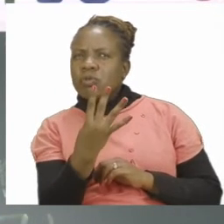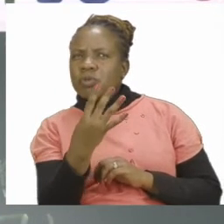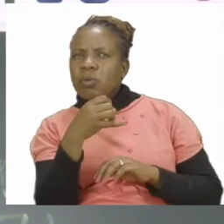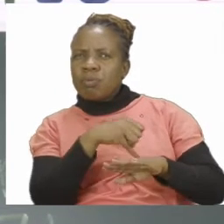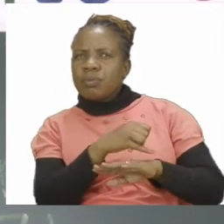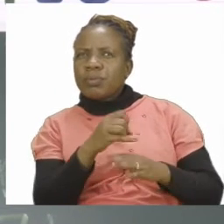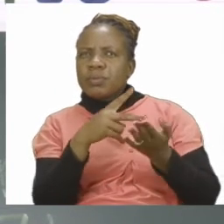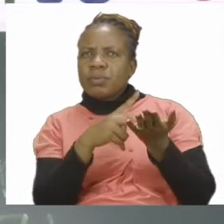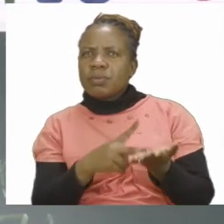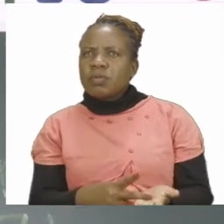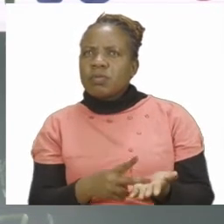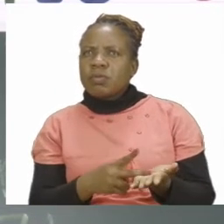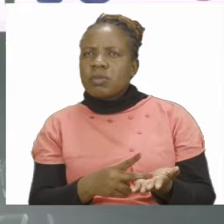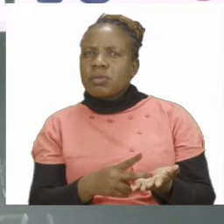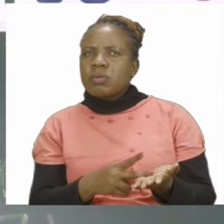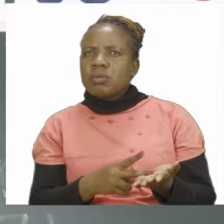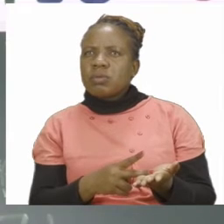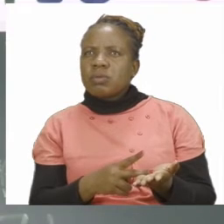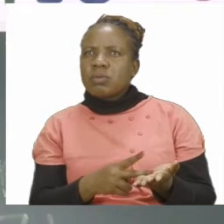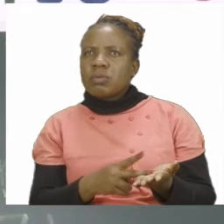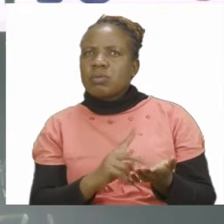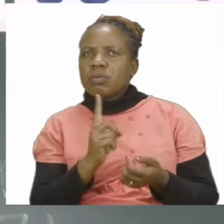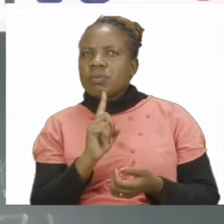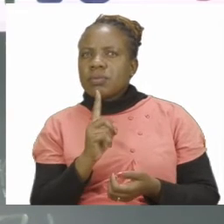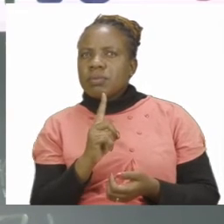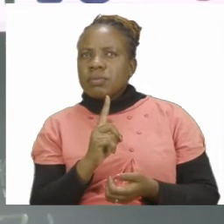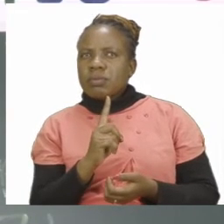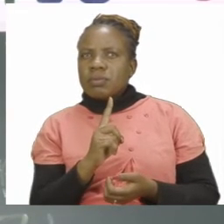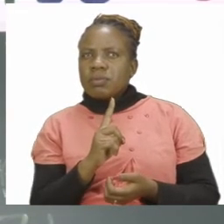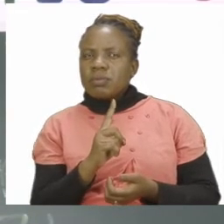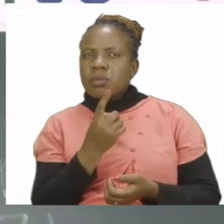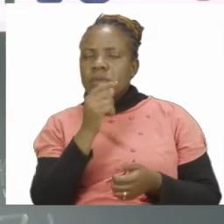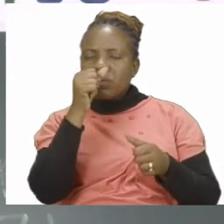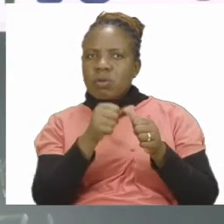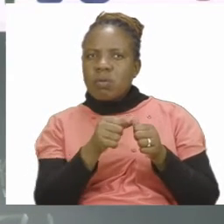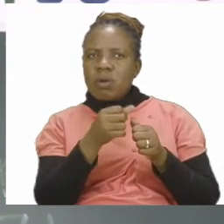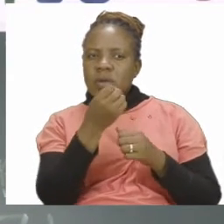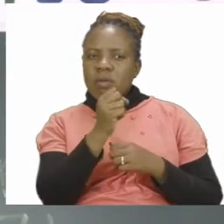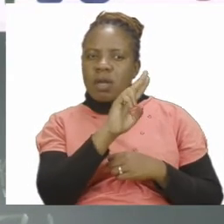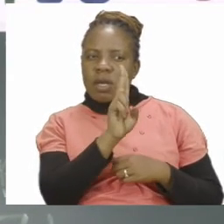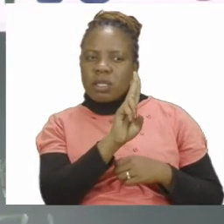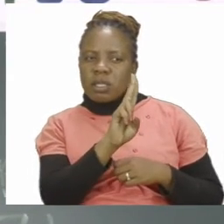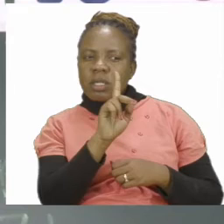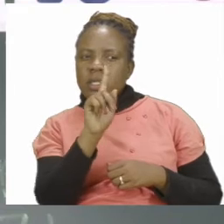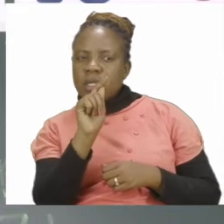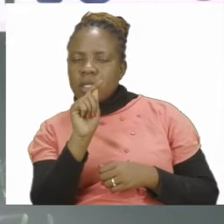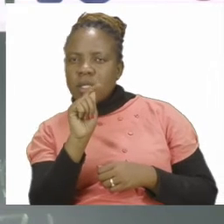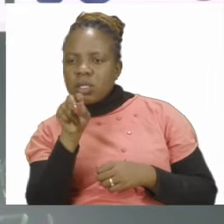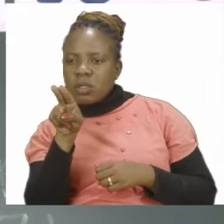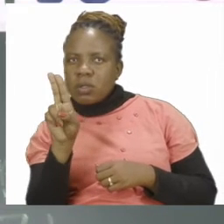have hundreds, tens and units. Let's say the number together again.